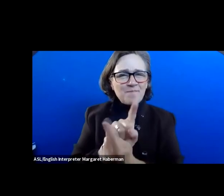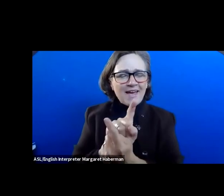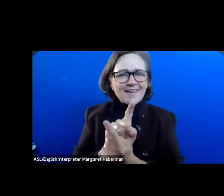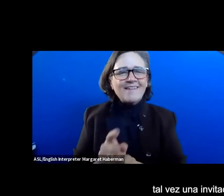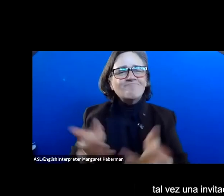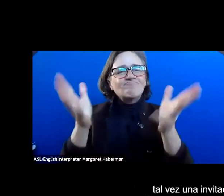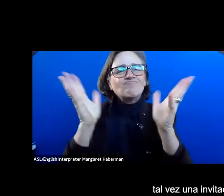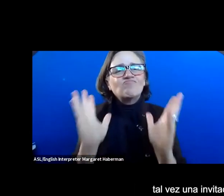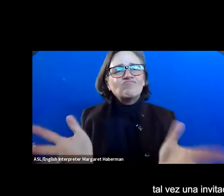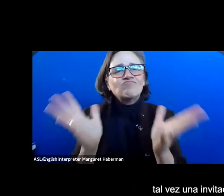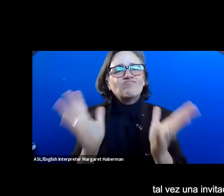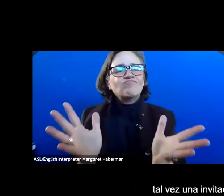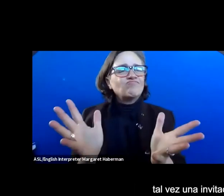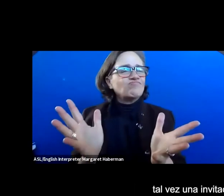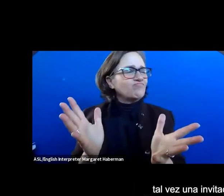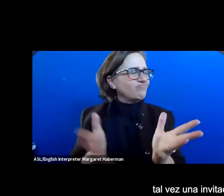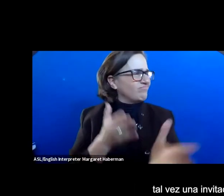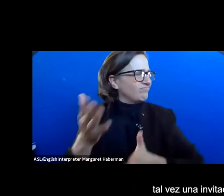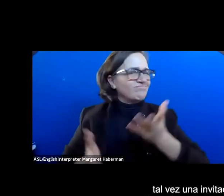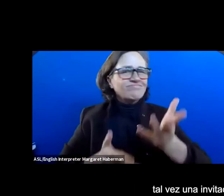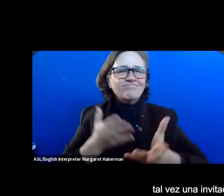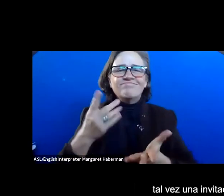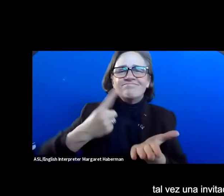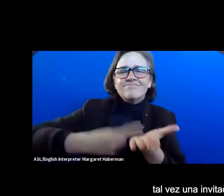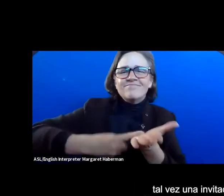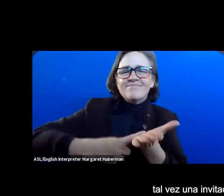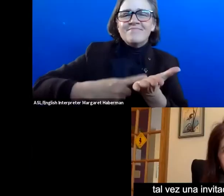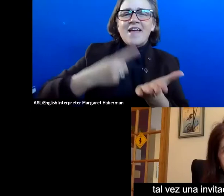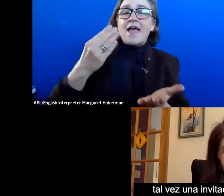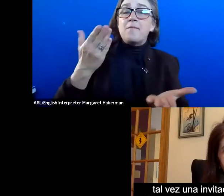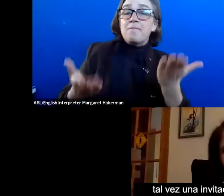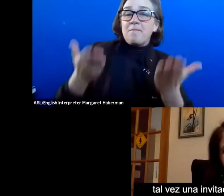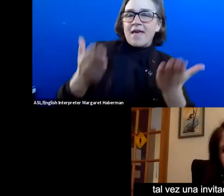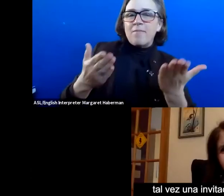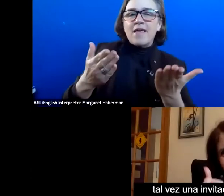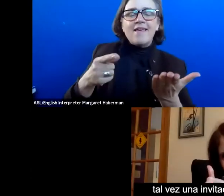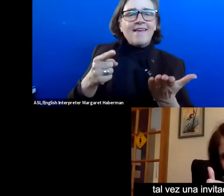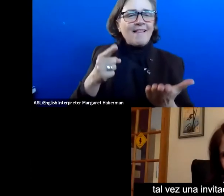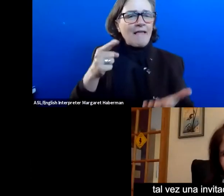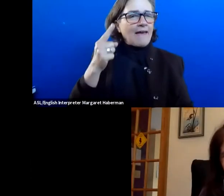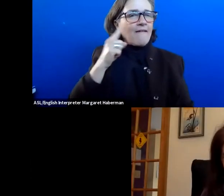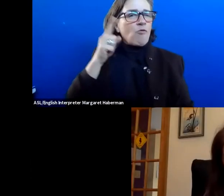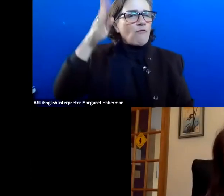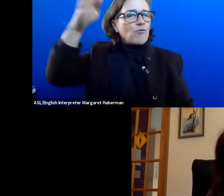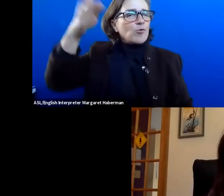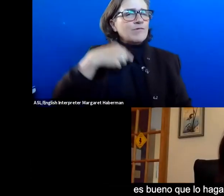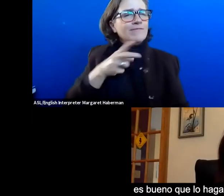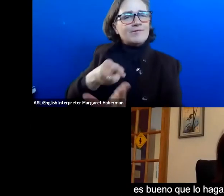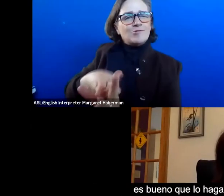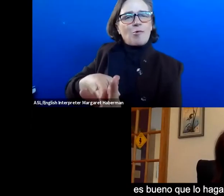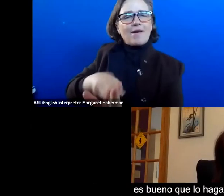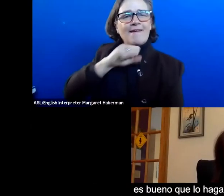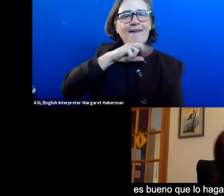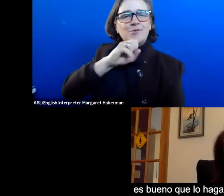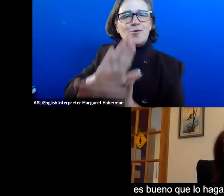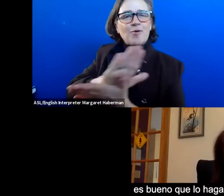about maybe an invitation for me to come to Hampshire College. So in some ways, it's